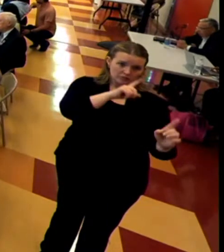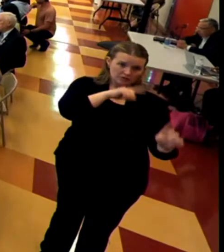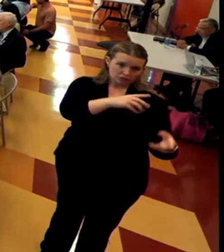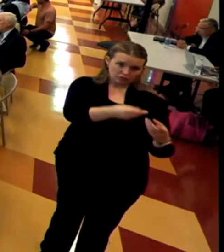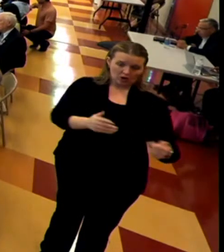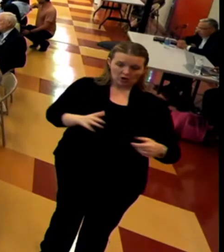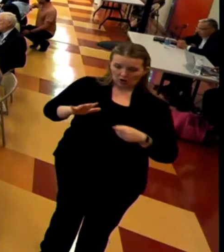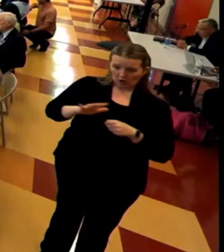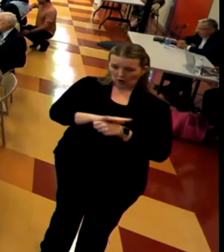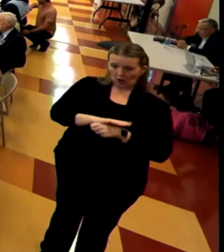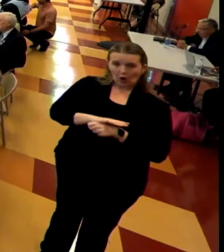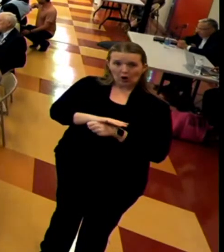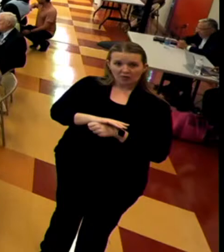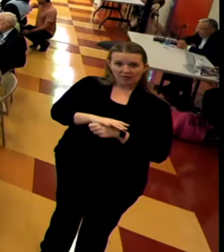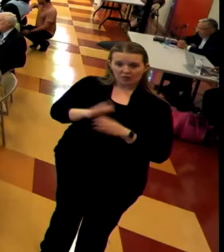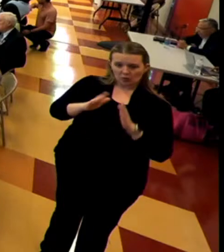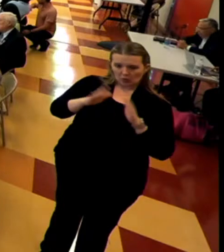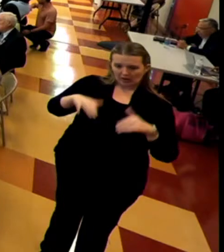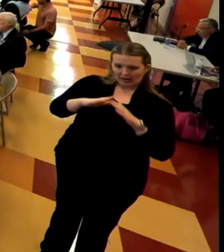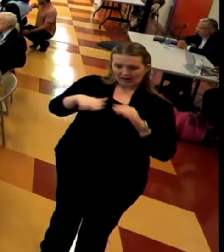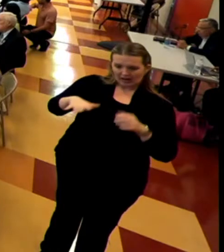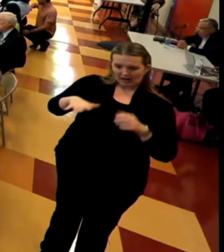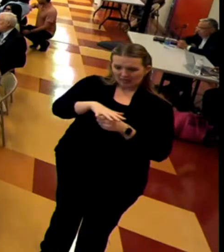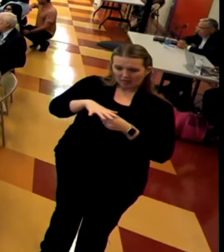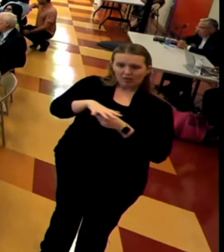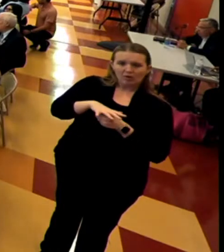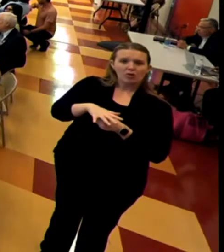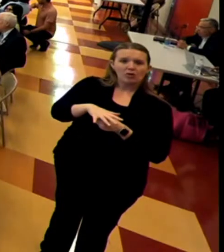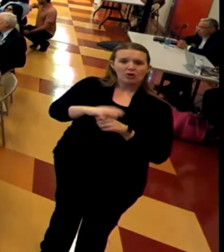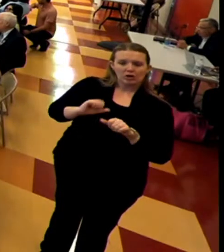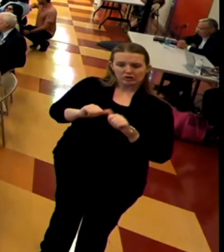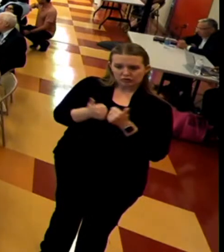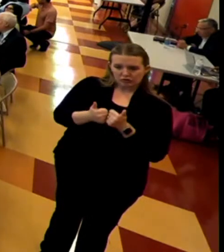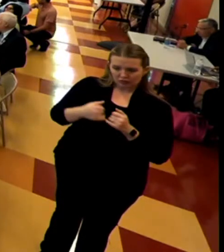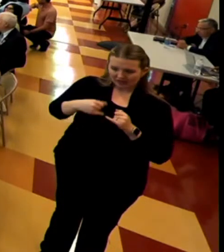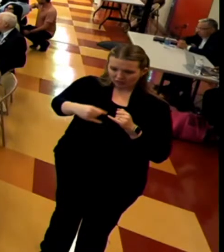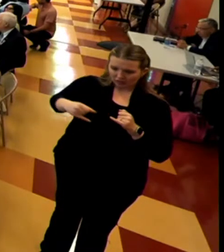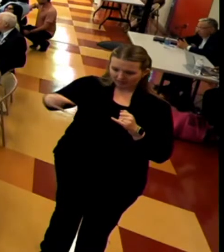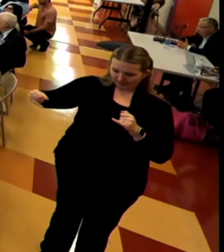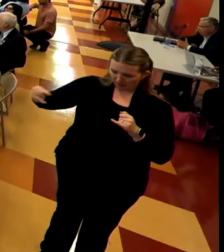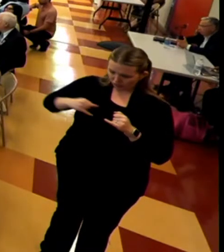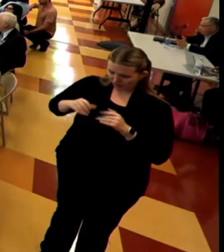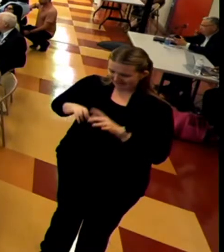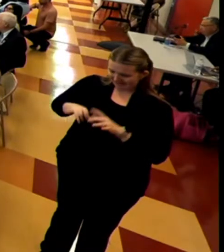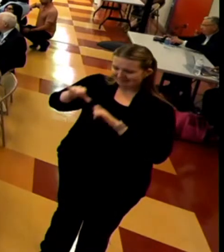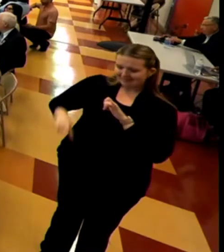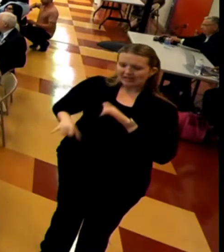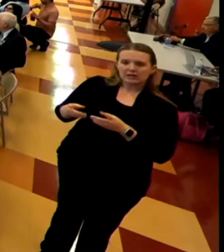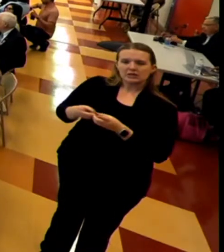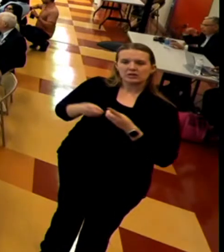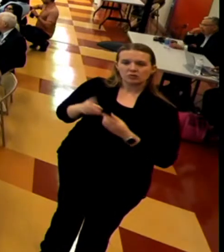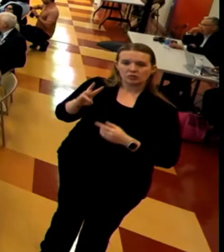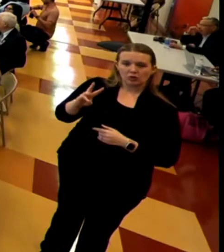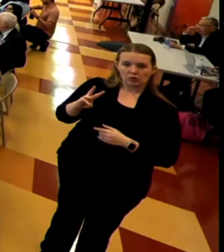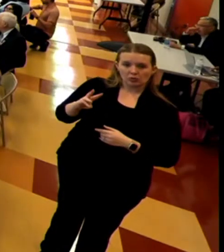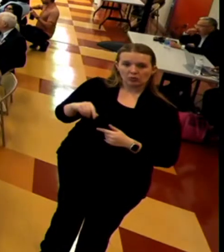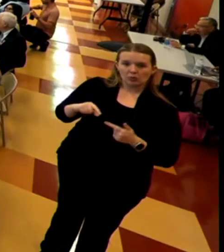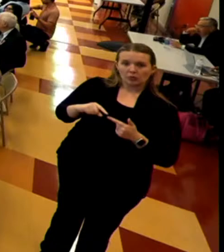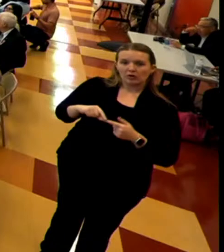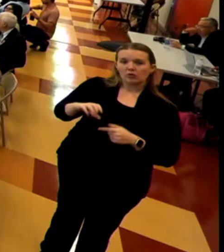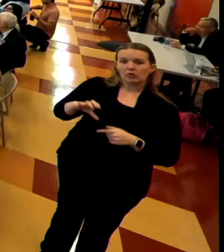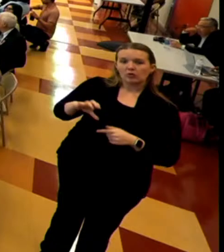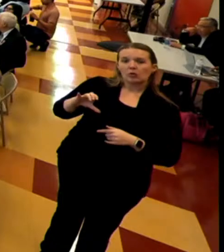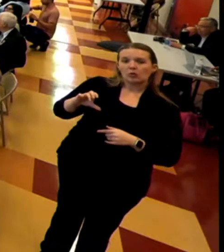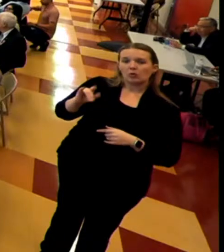full neighborhood association boundaries remain in District 6 to include Cuellar Park and